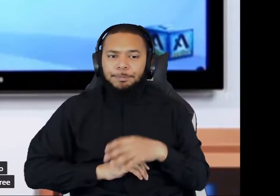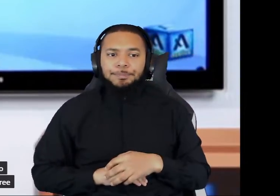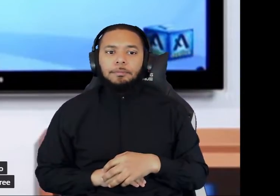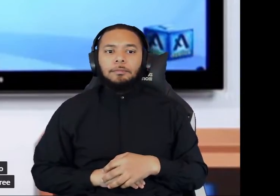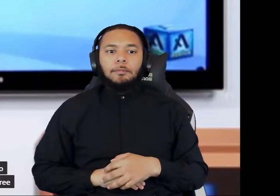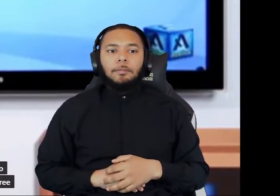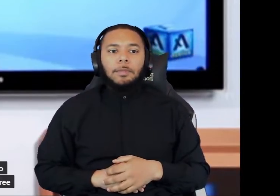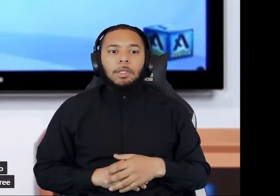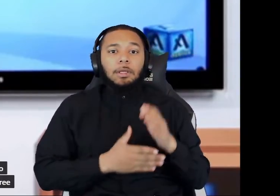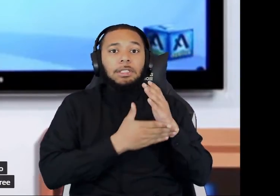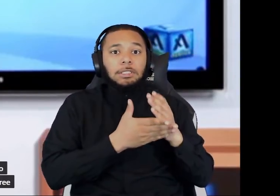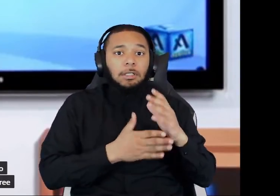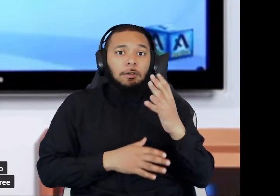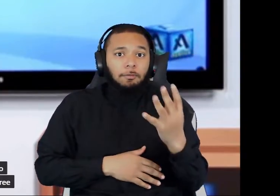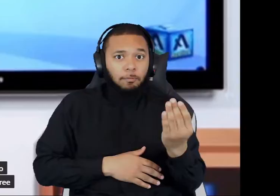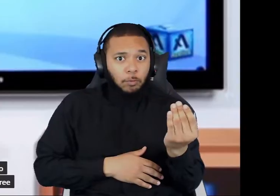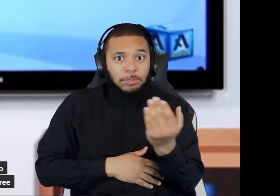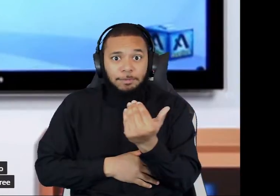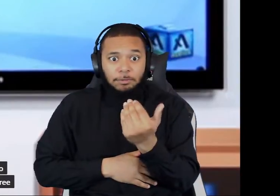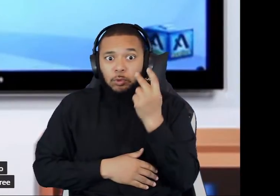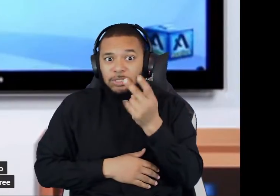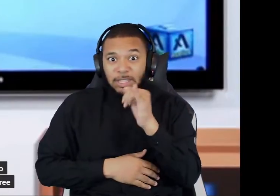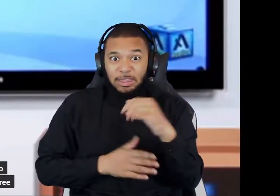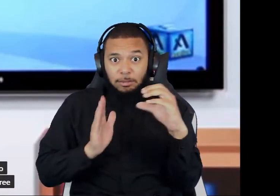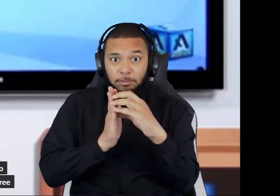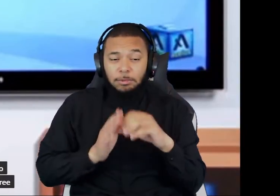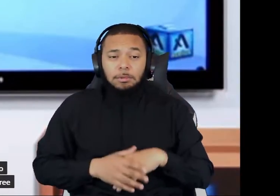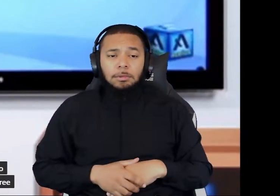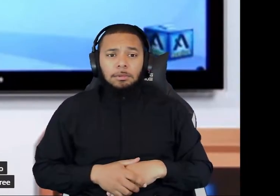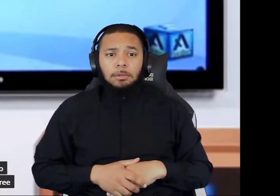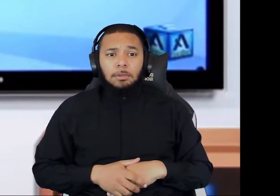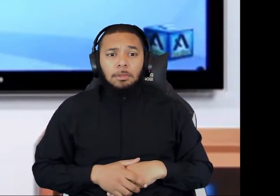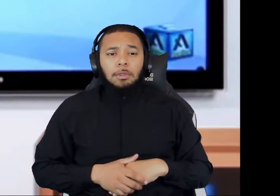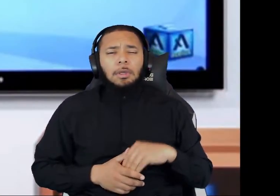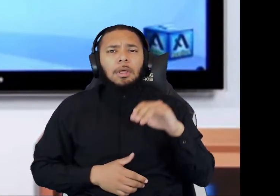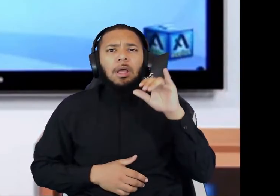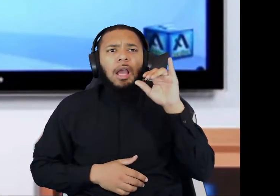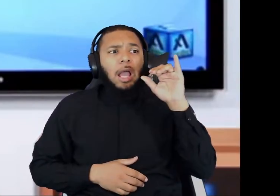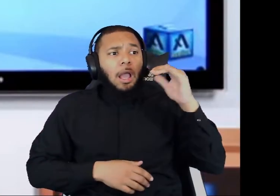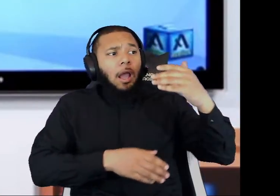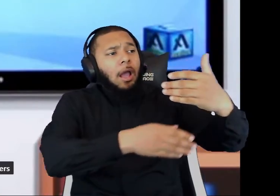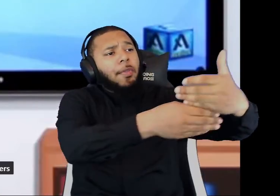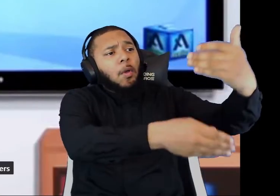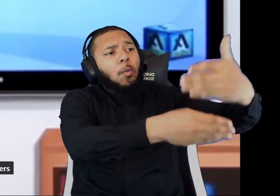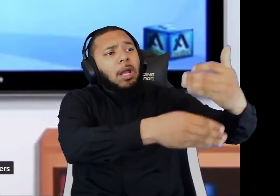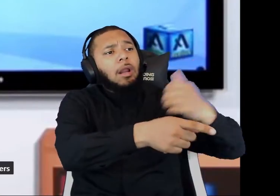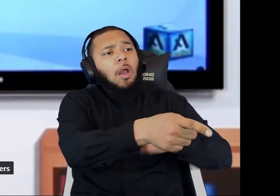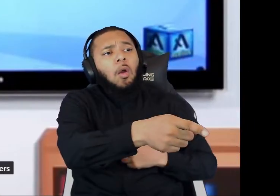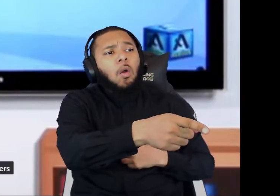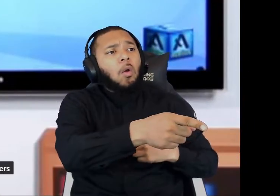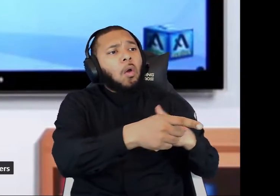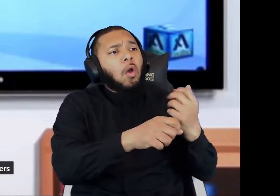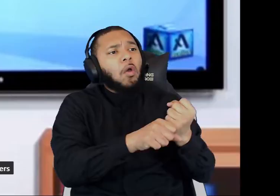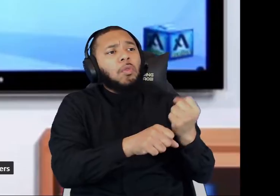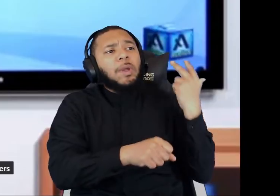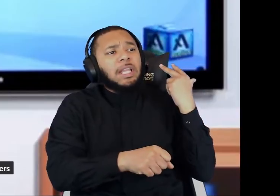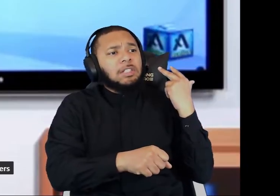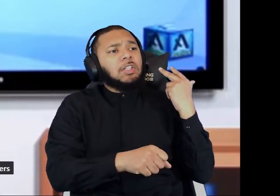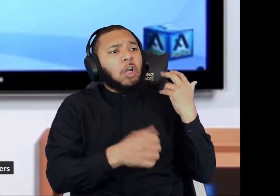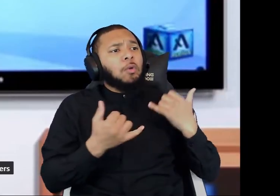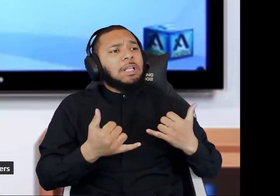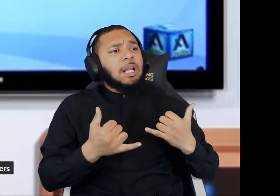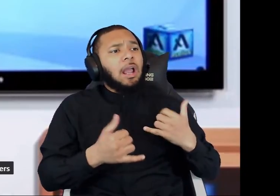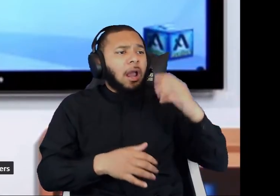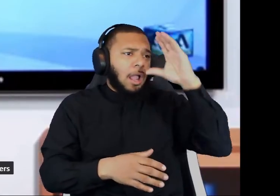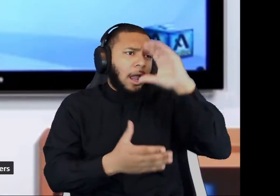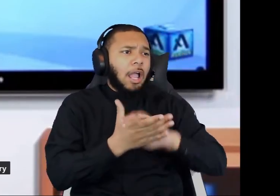In sections 14 and 15, you're going to see this. Out through that window 3 years ago to a day, her husband and her 2 young brothers went